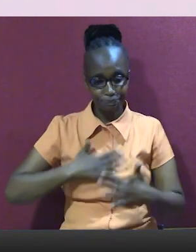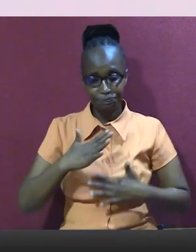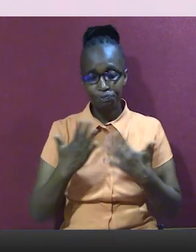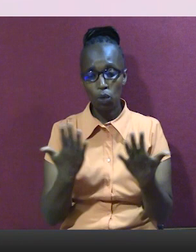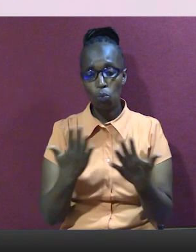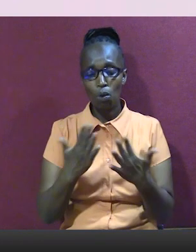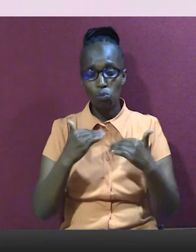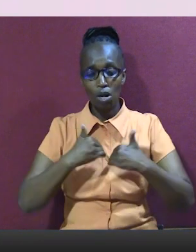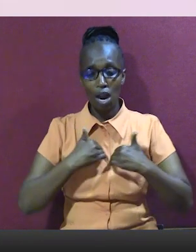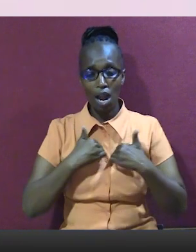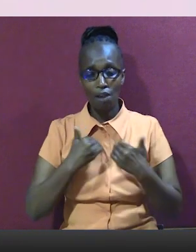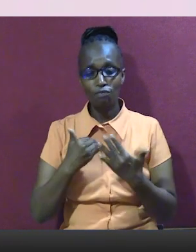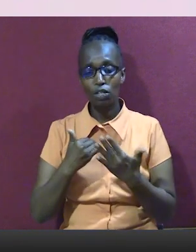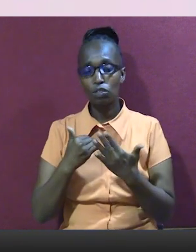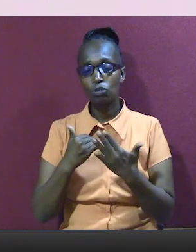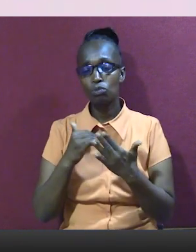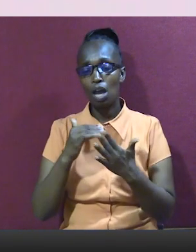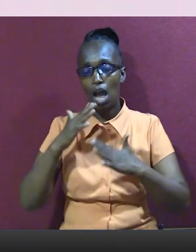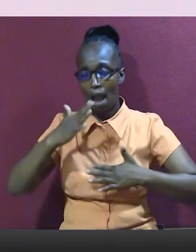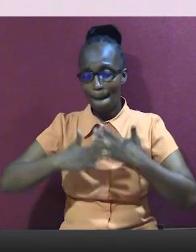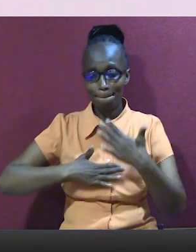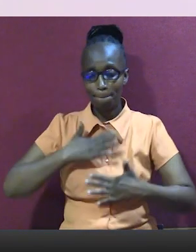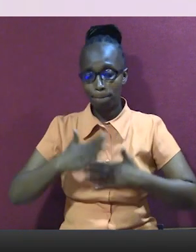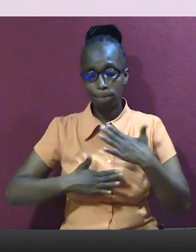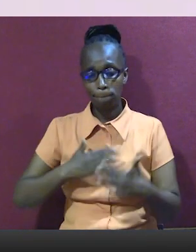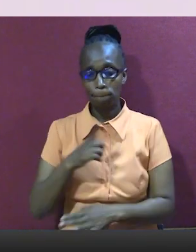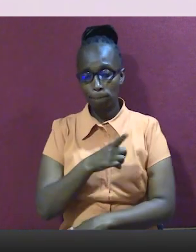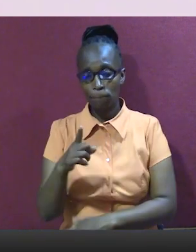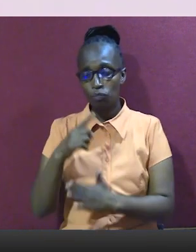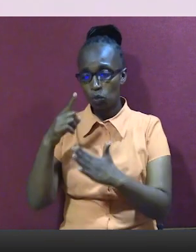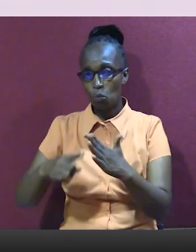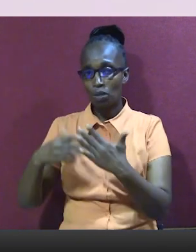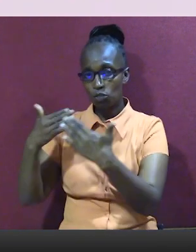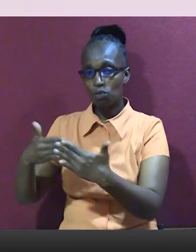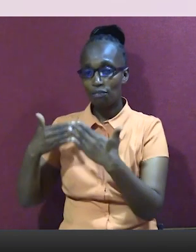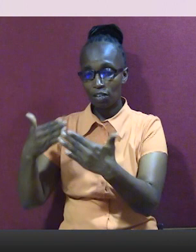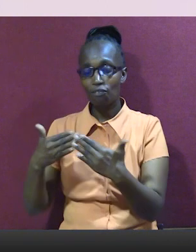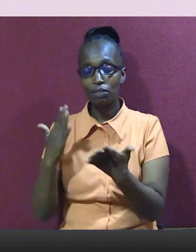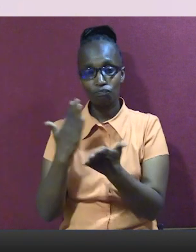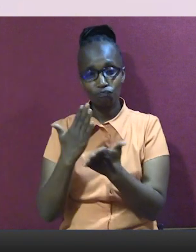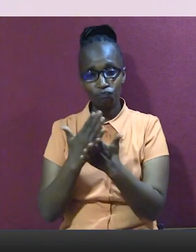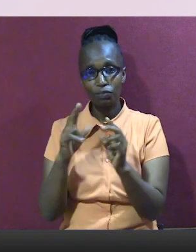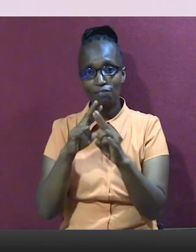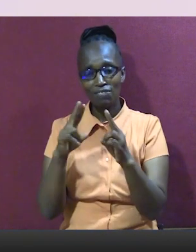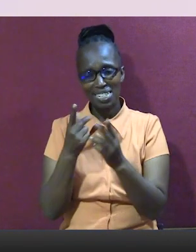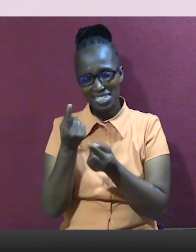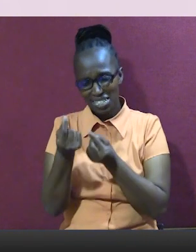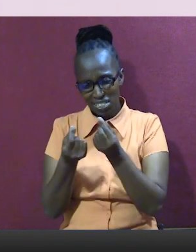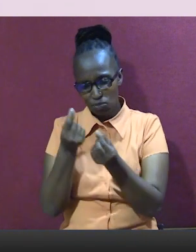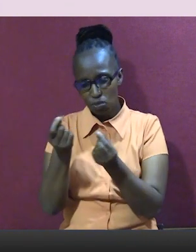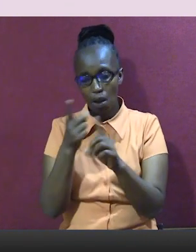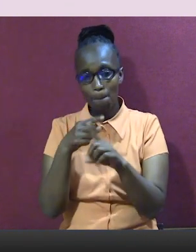way. What we are giving you is really very little, but the gesture itself